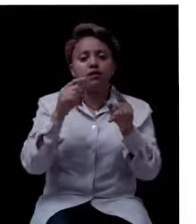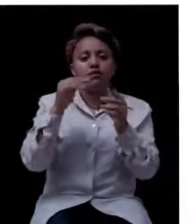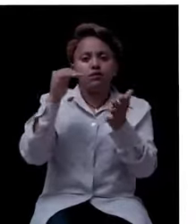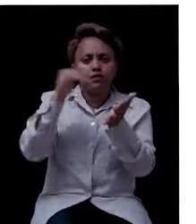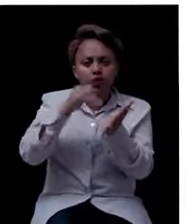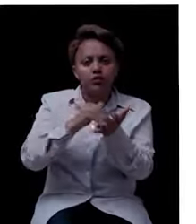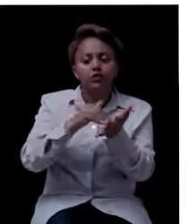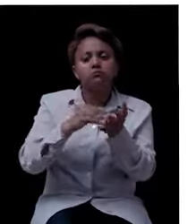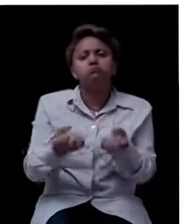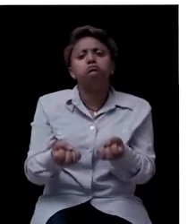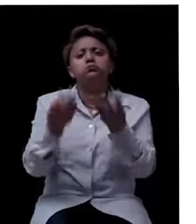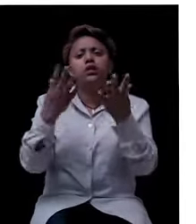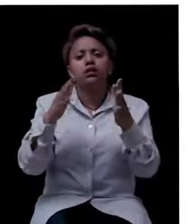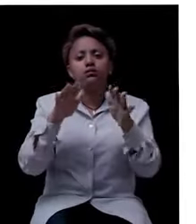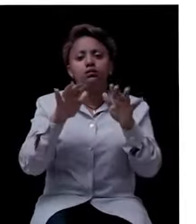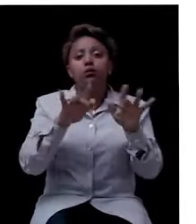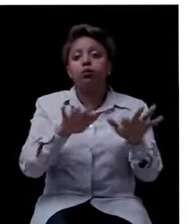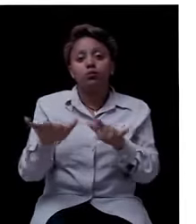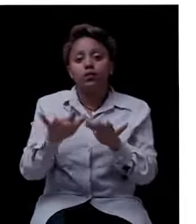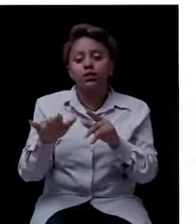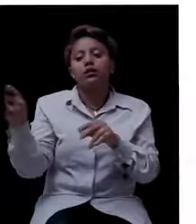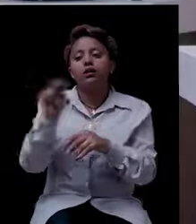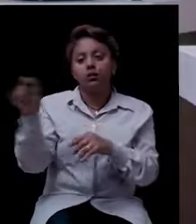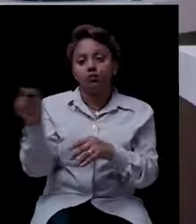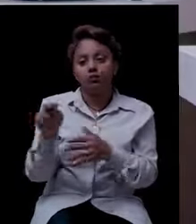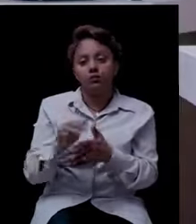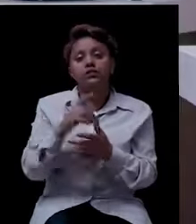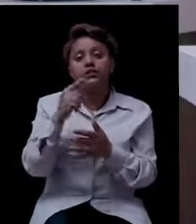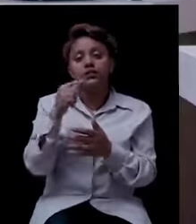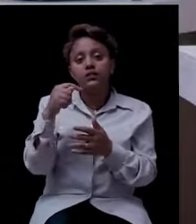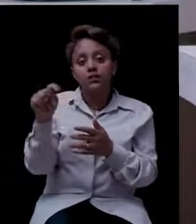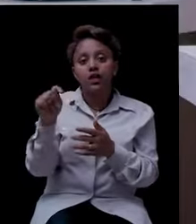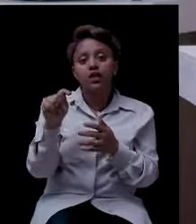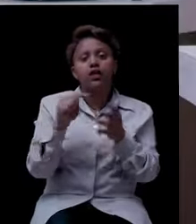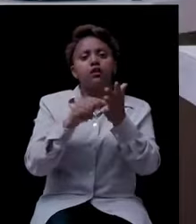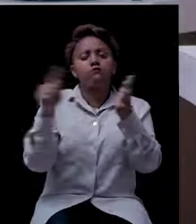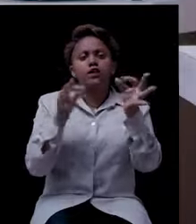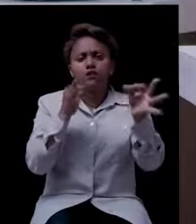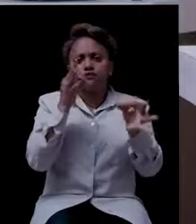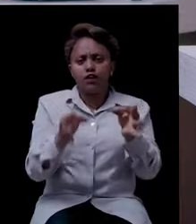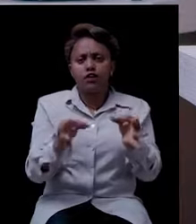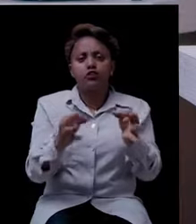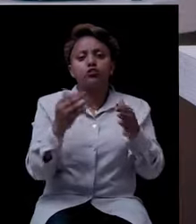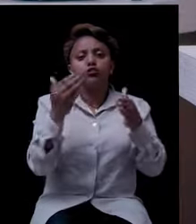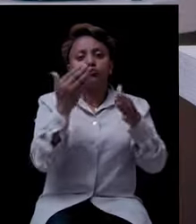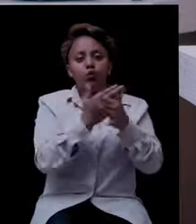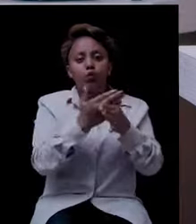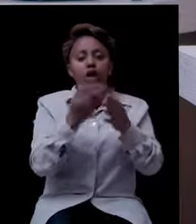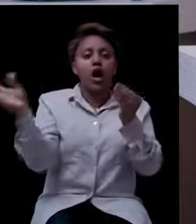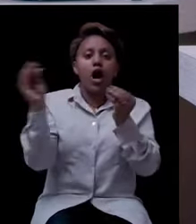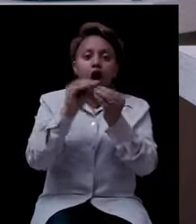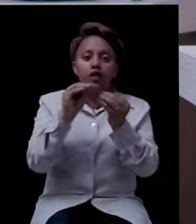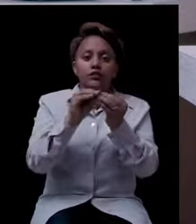perhaps millions of computers distributed around the network. The verified block is added to a chain which is